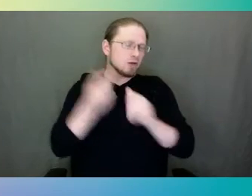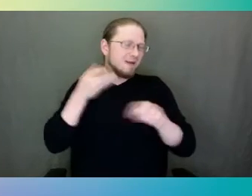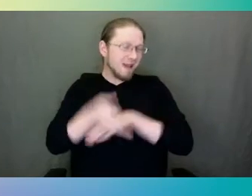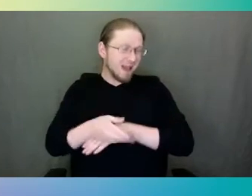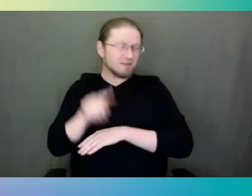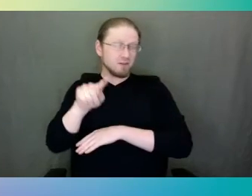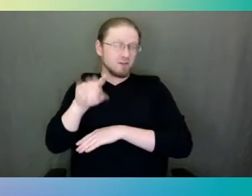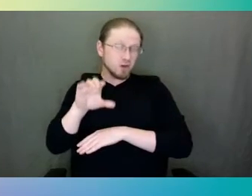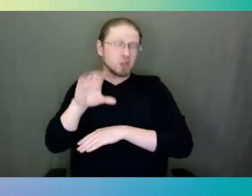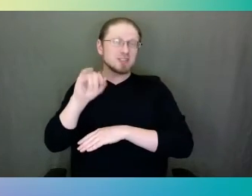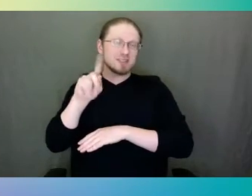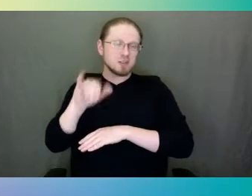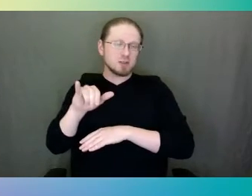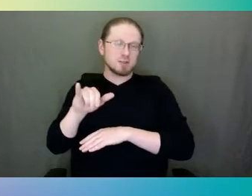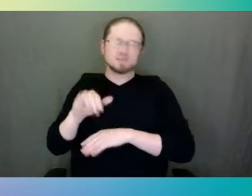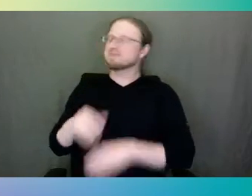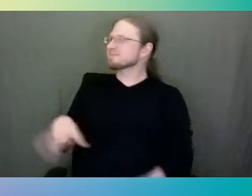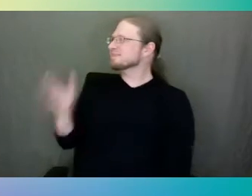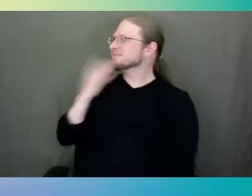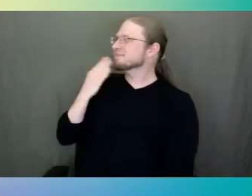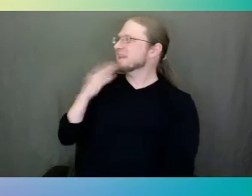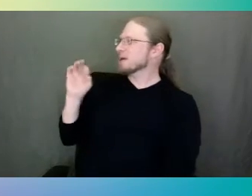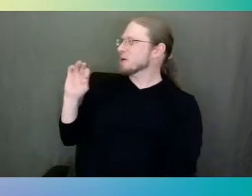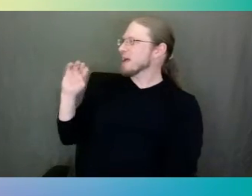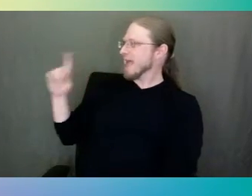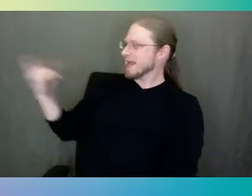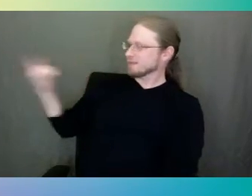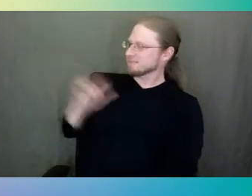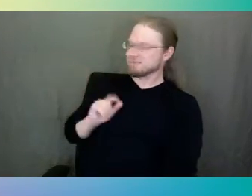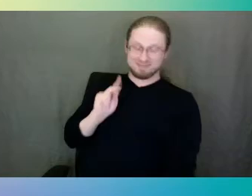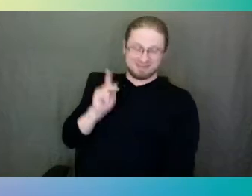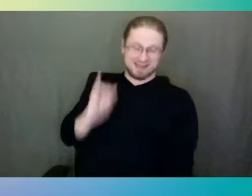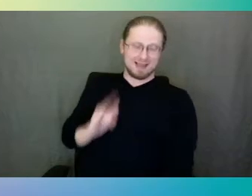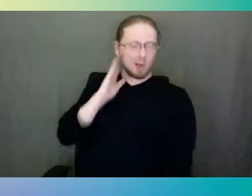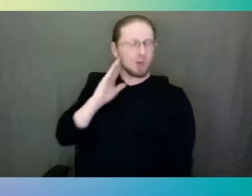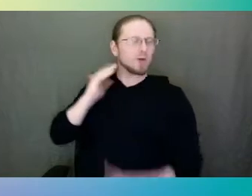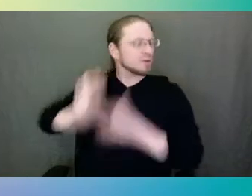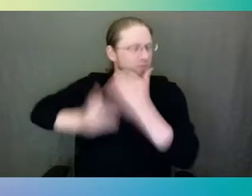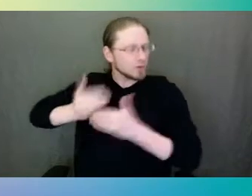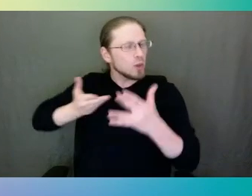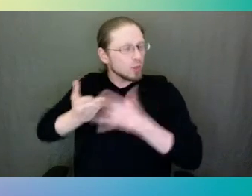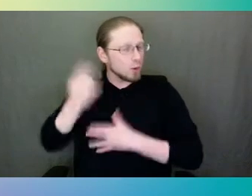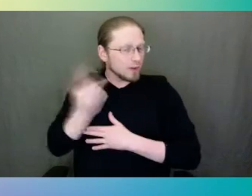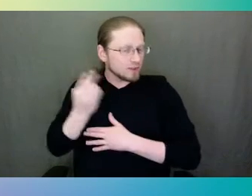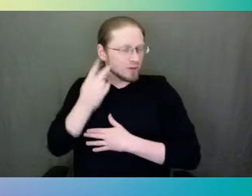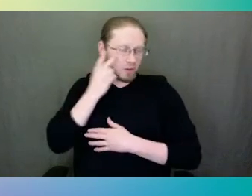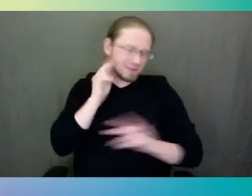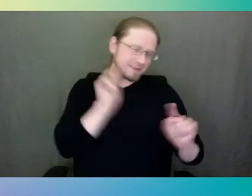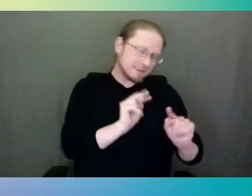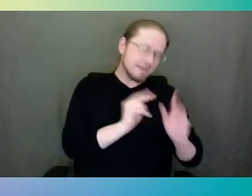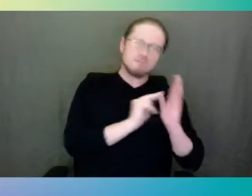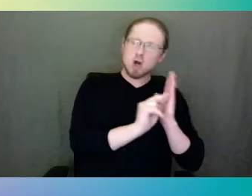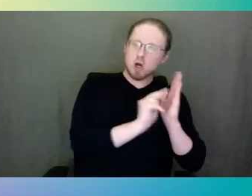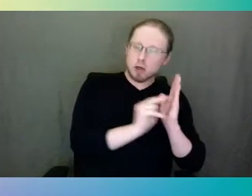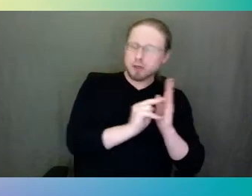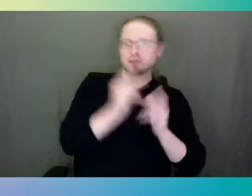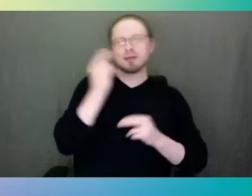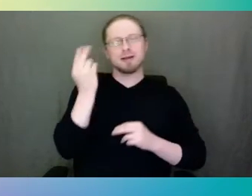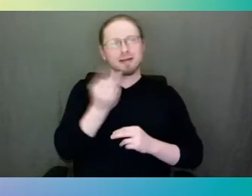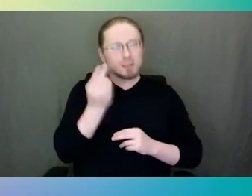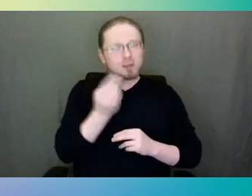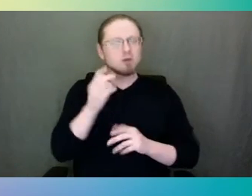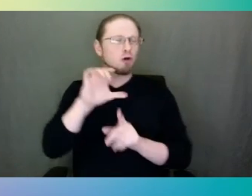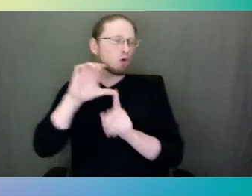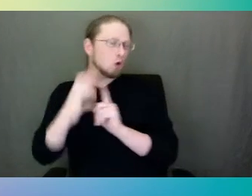Thanks. We're just going to keep moving through history. We're going to look at verses, we're going to look at cultures, we're going to look at science. So the next